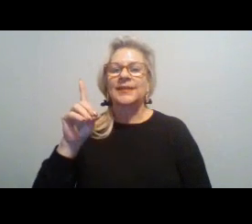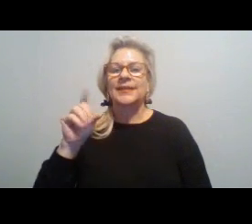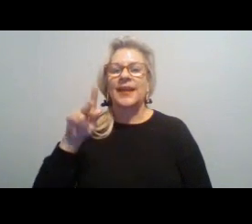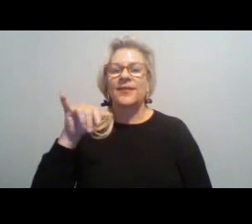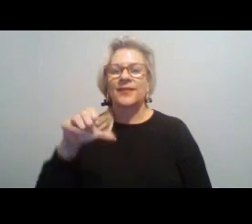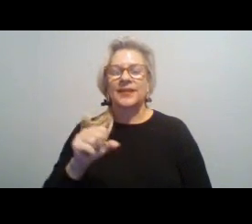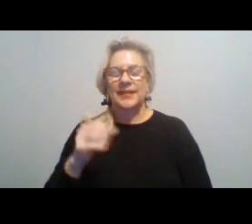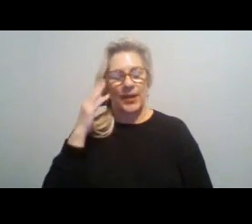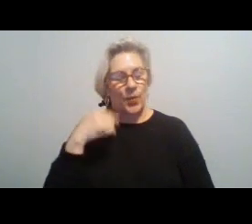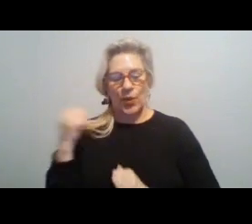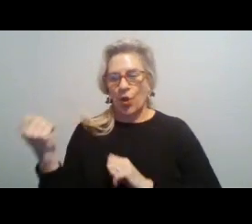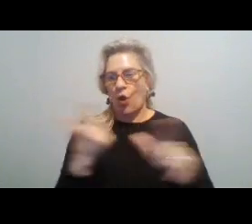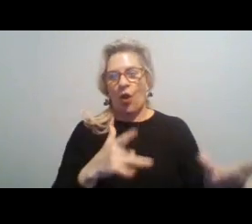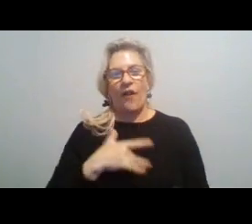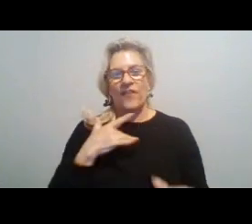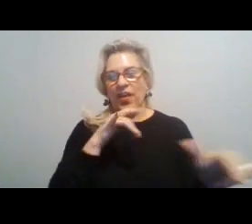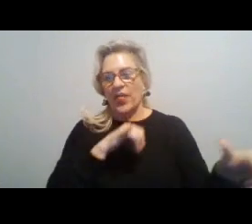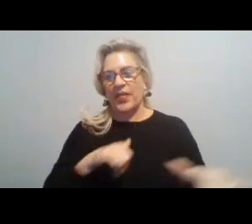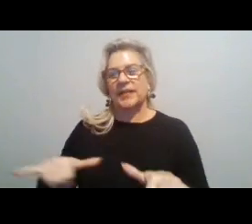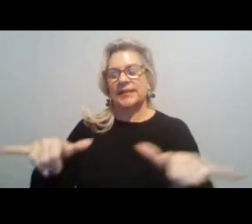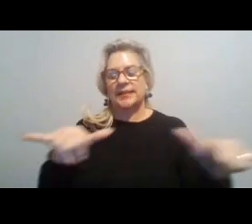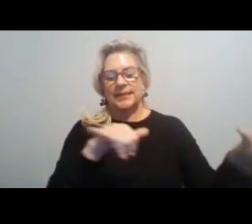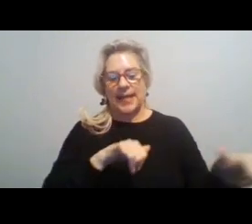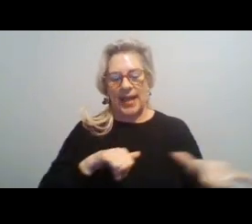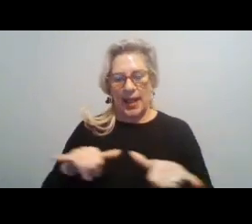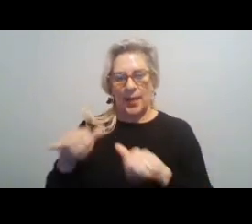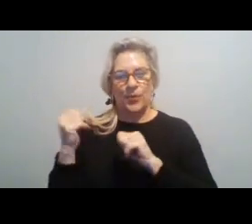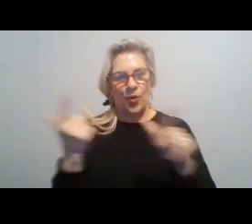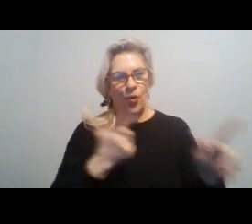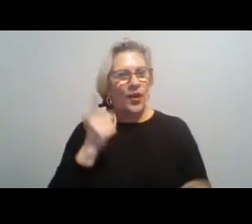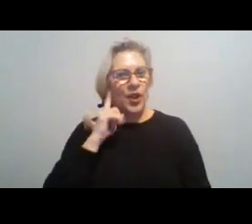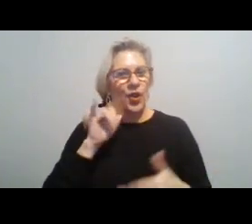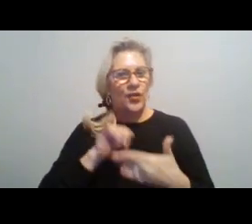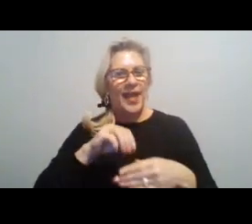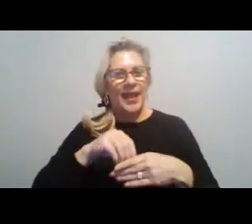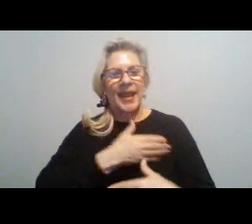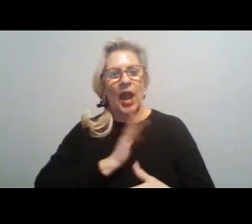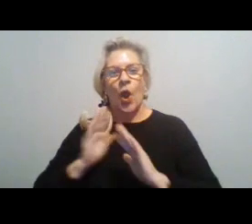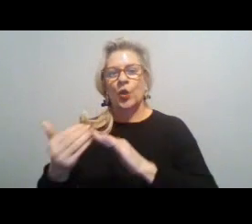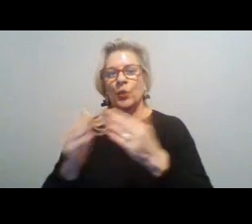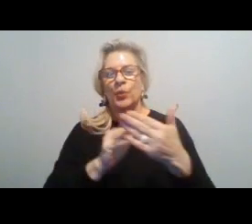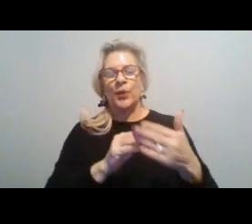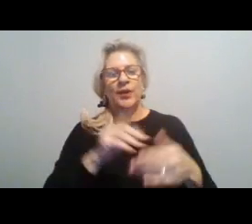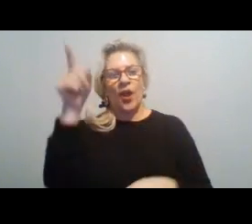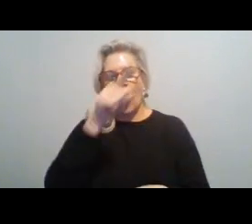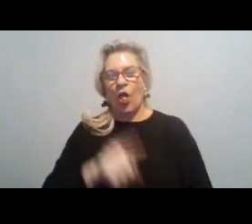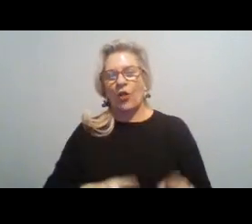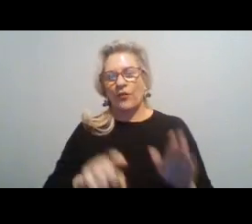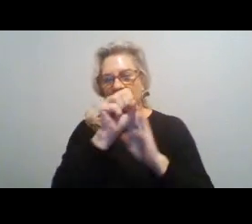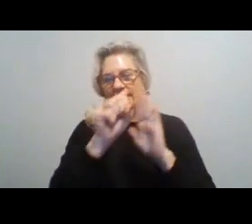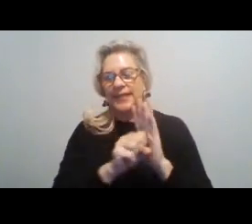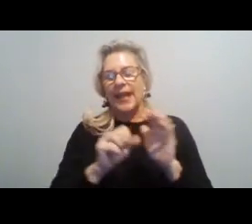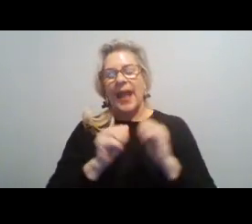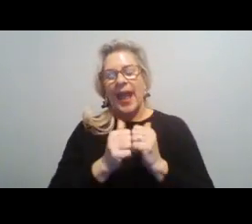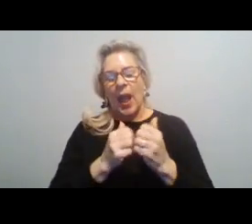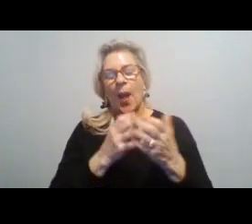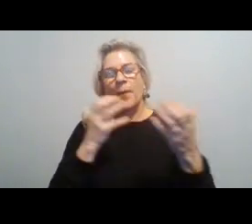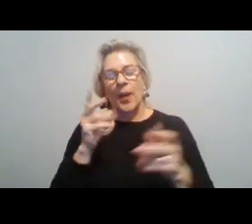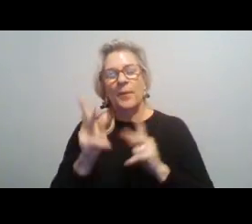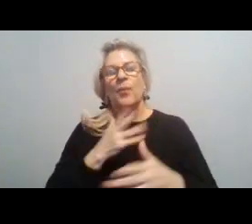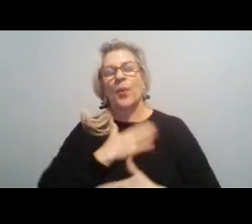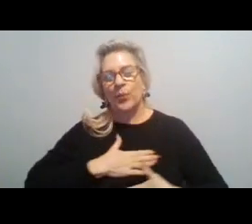speaks for all of us, and I think we all hear in our communities and up and down the state, how much people really appreciate